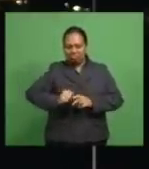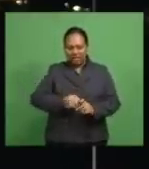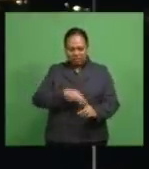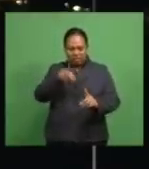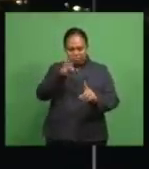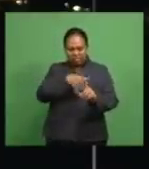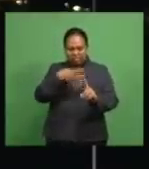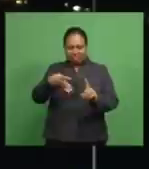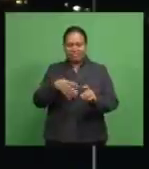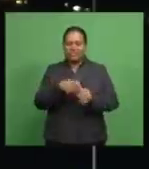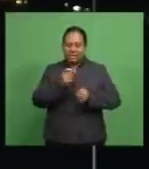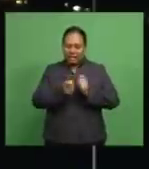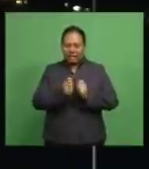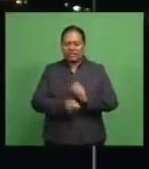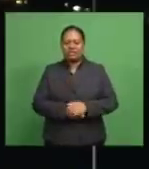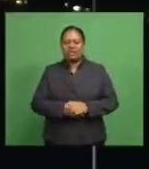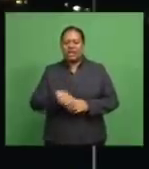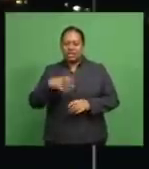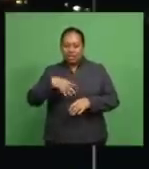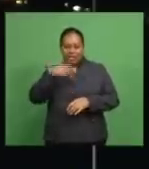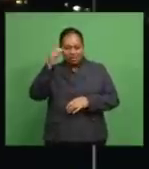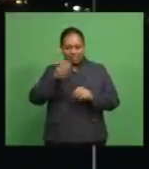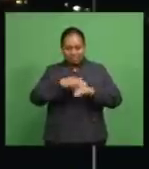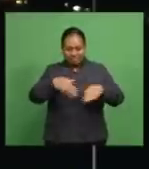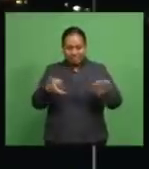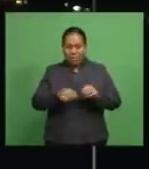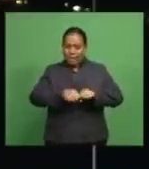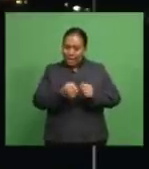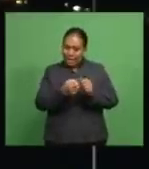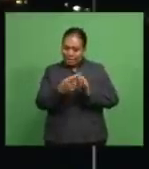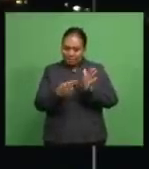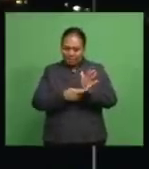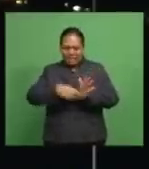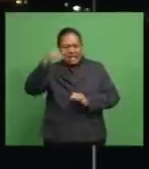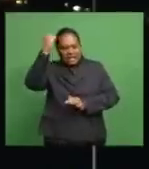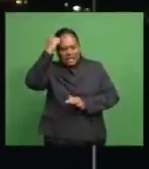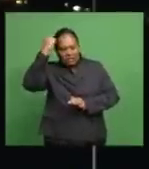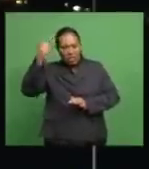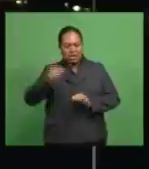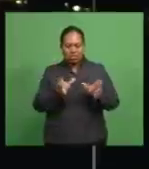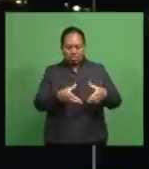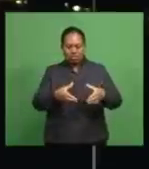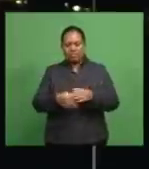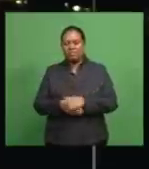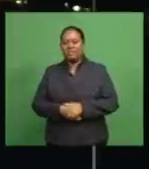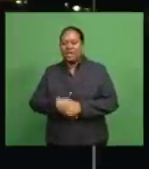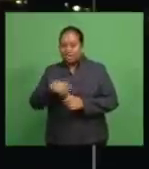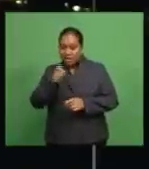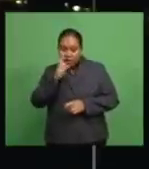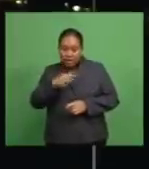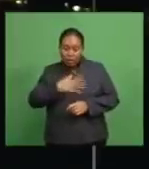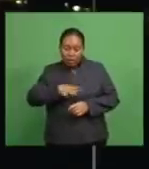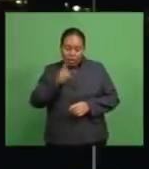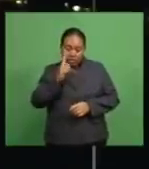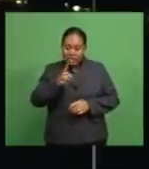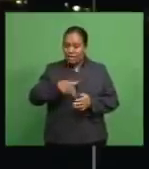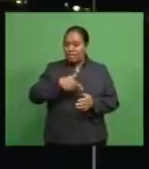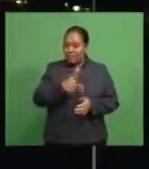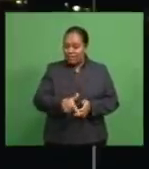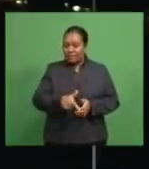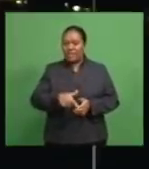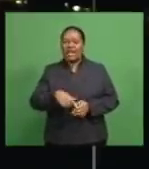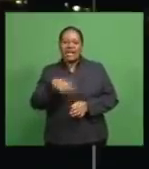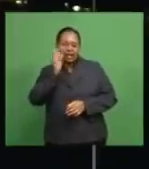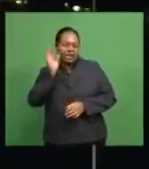and PM labels those found in breach of restriction an idiotic bunch. For these stories and others, you can tune in daily to our sister radio station